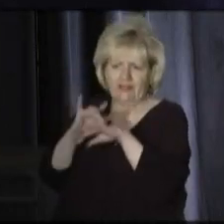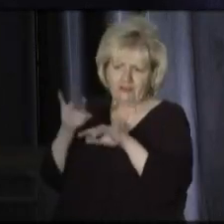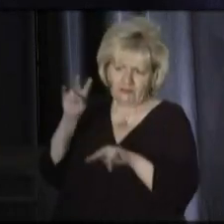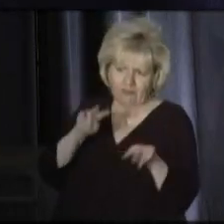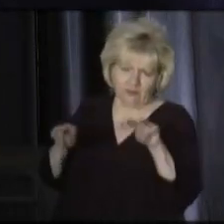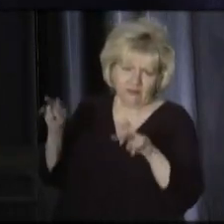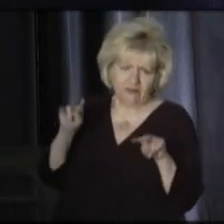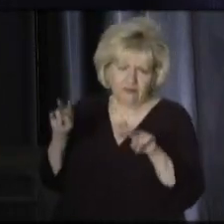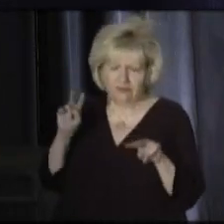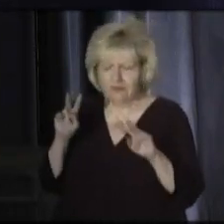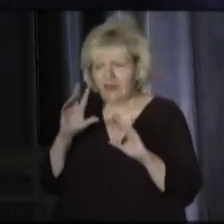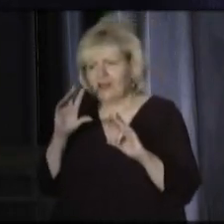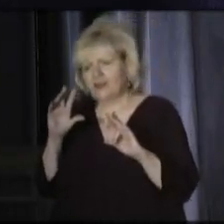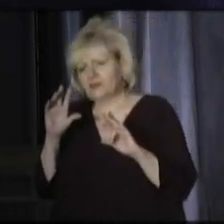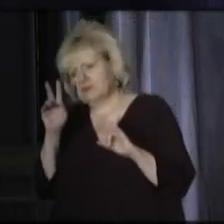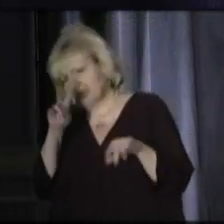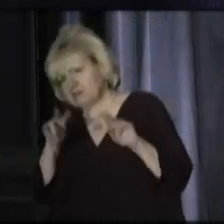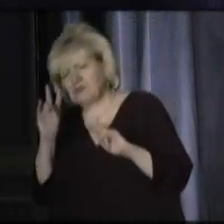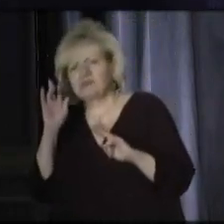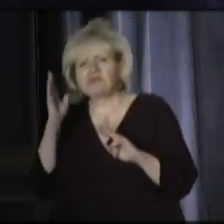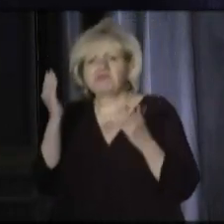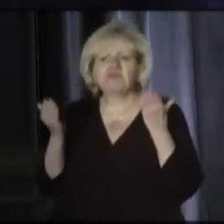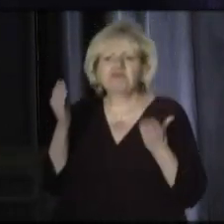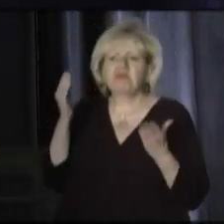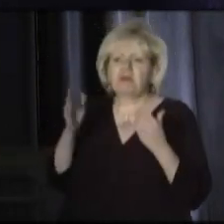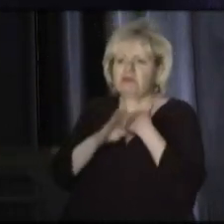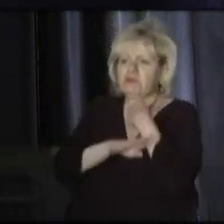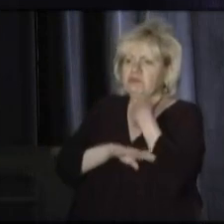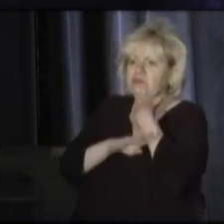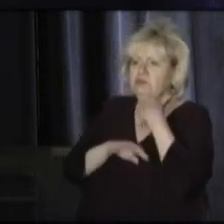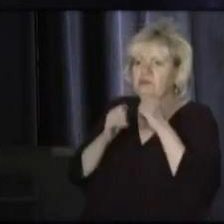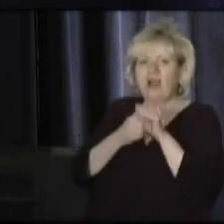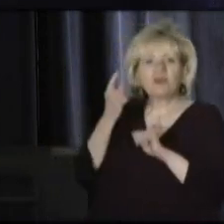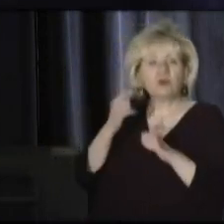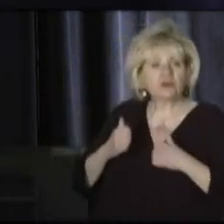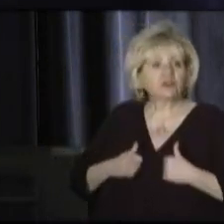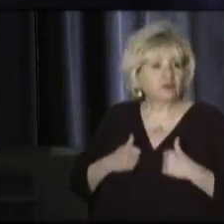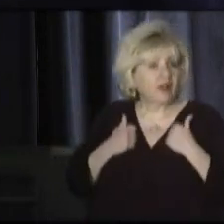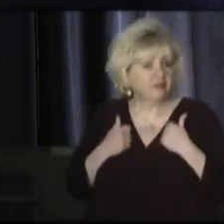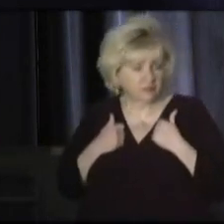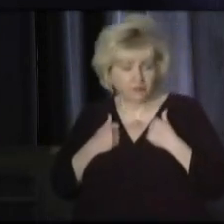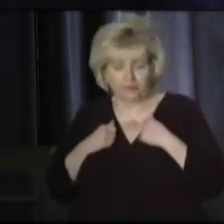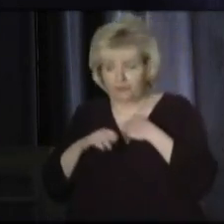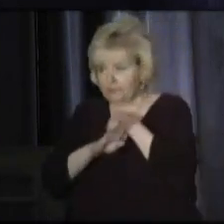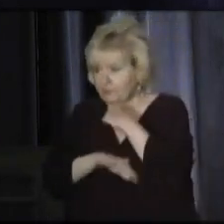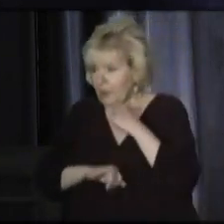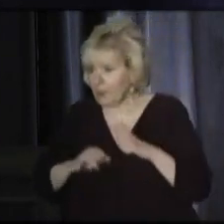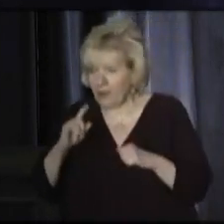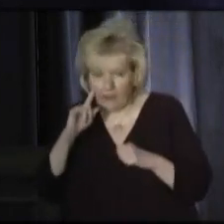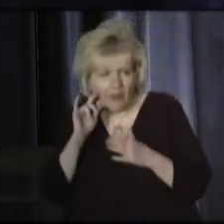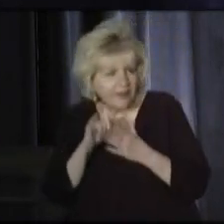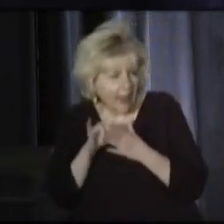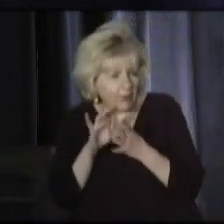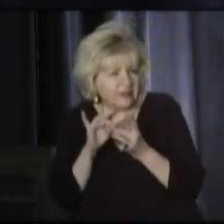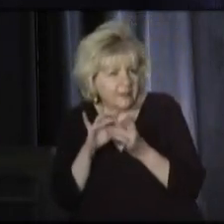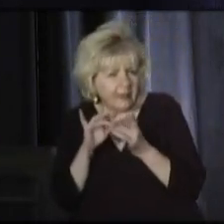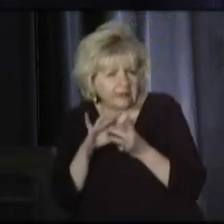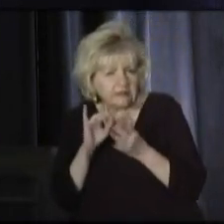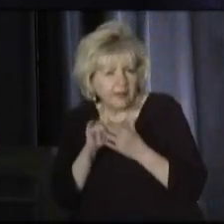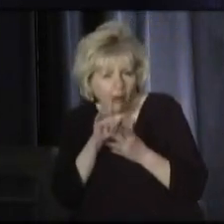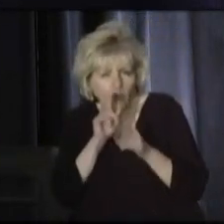Can you all hear me okay? Yeah. Okay. This room feels kind of like an anxiety dream. And anyway, I